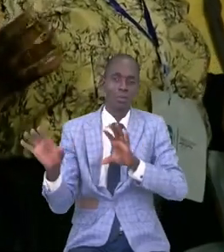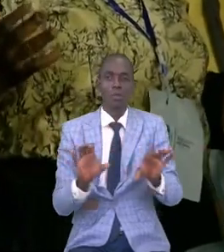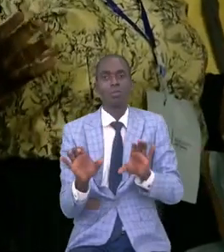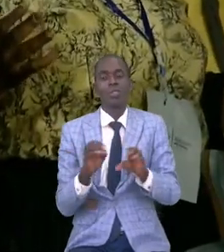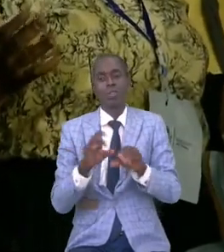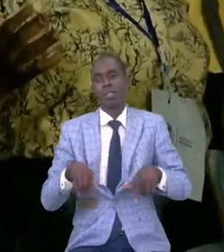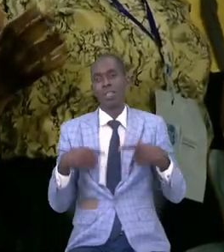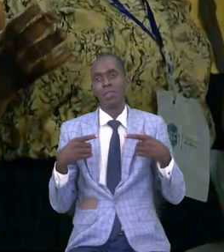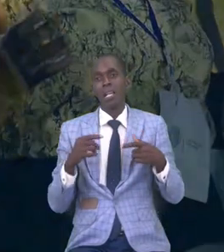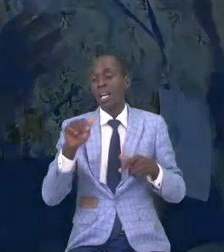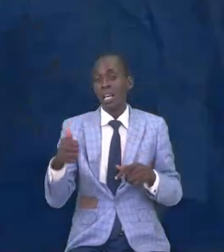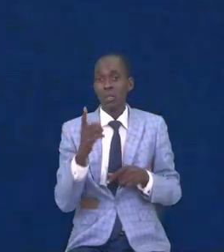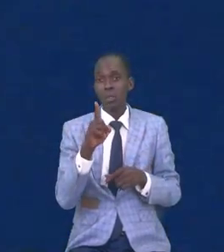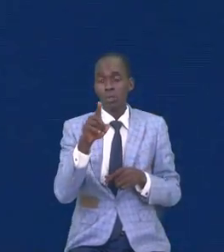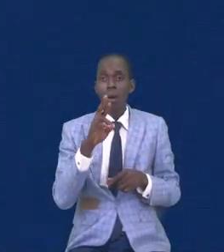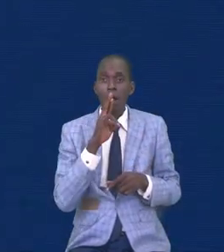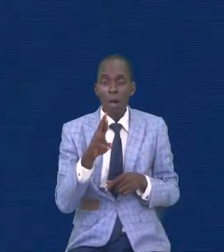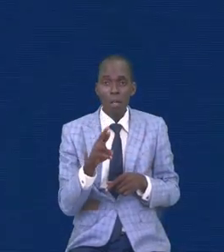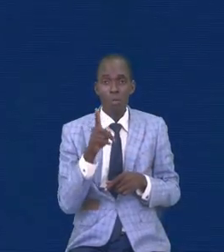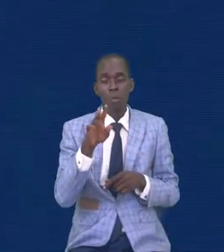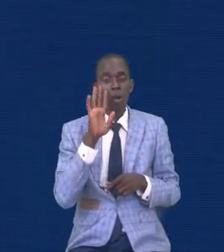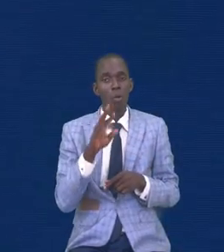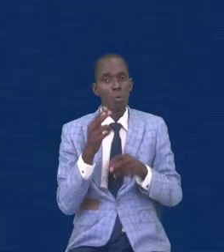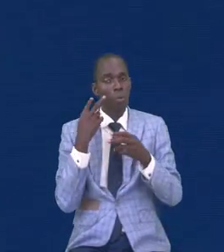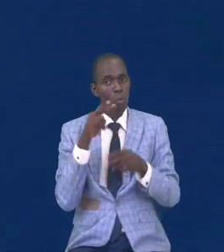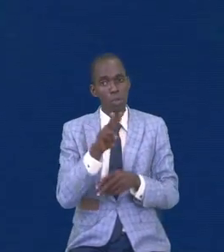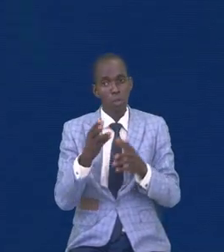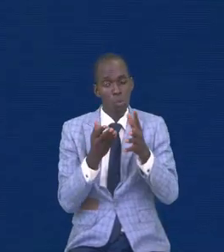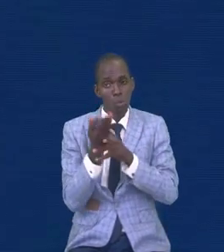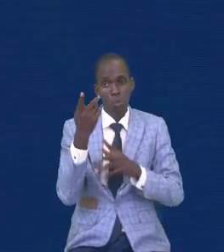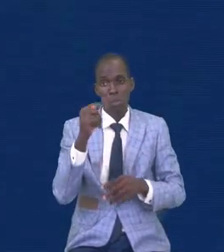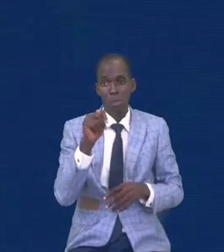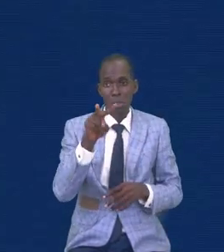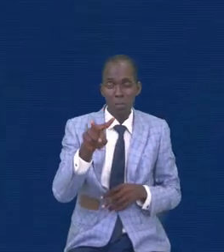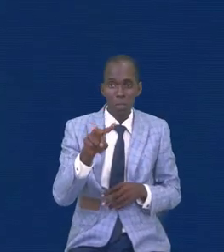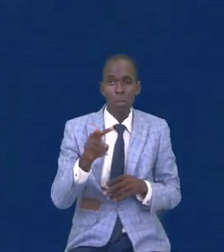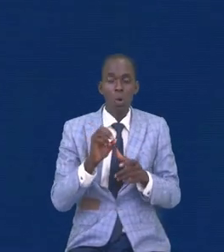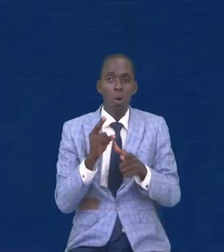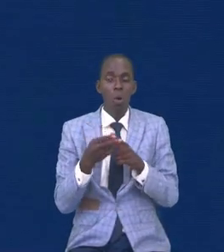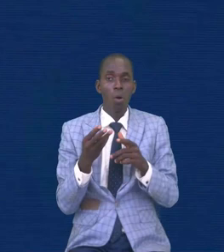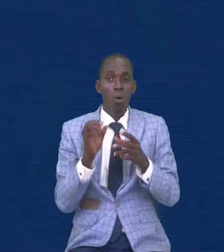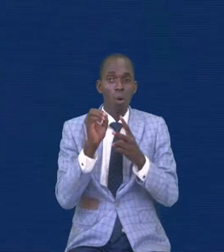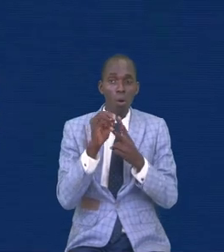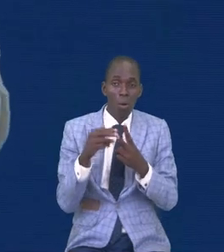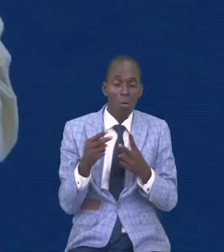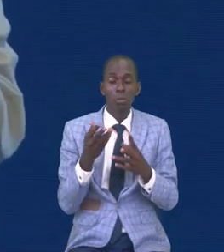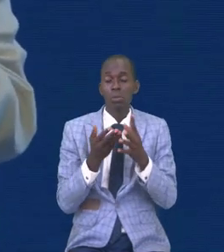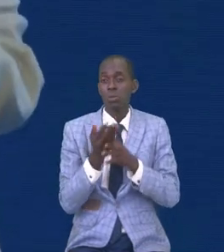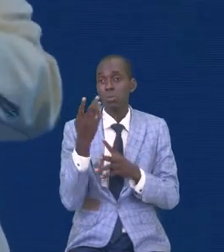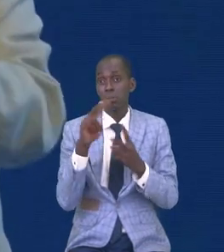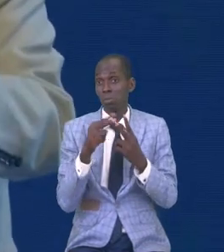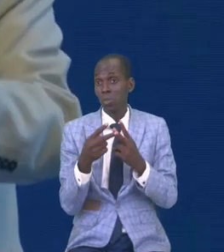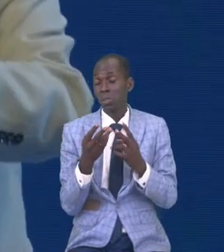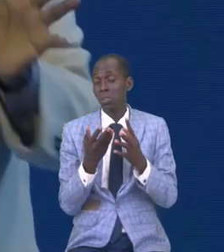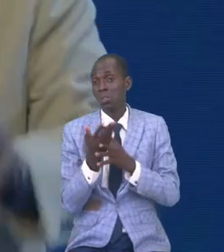Anywhere you are listening over the radio, you are watching on television, online, you are there, in